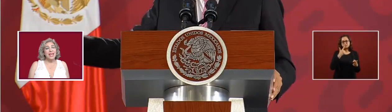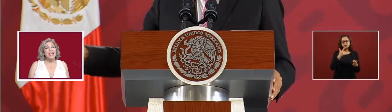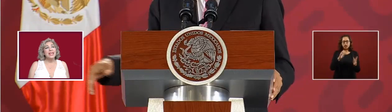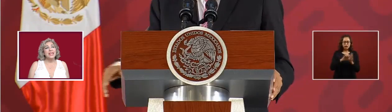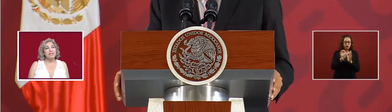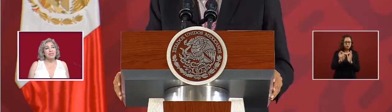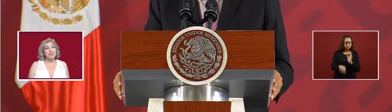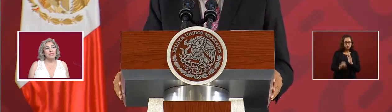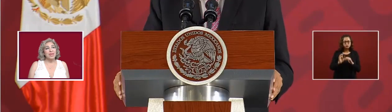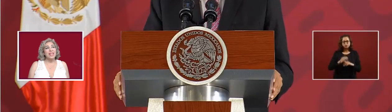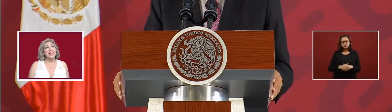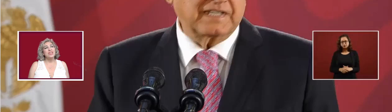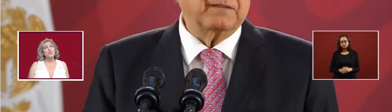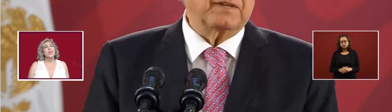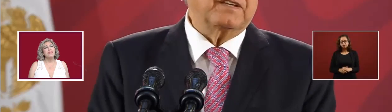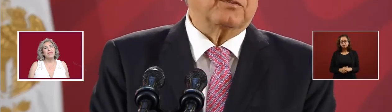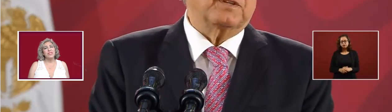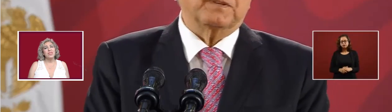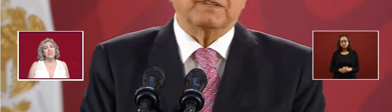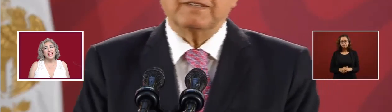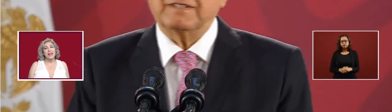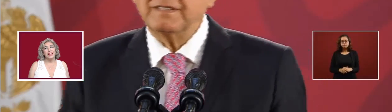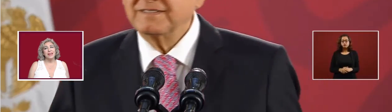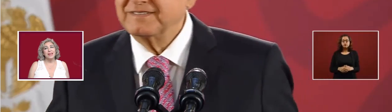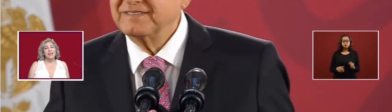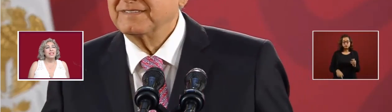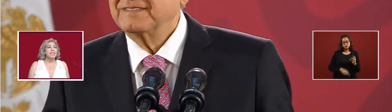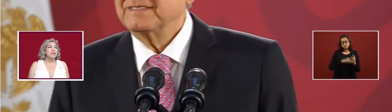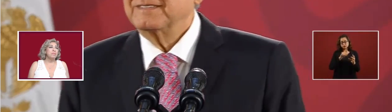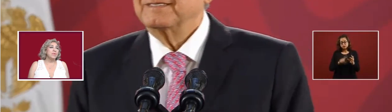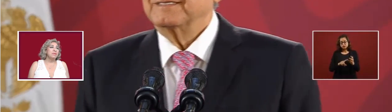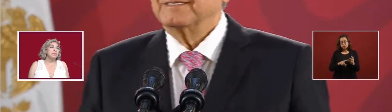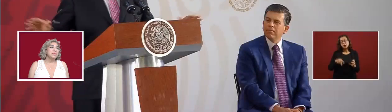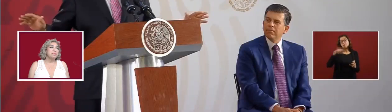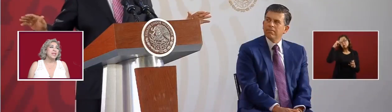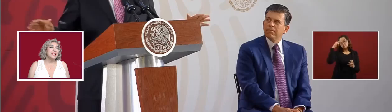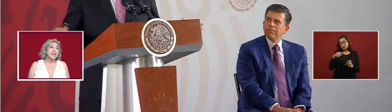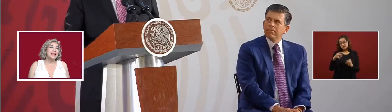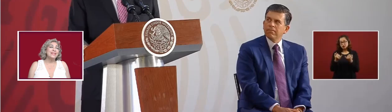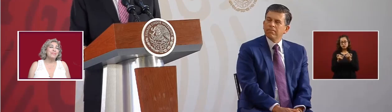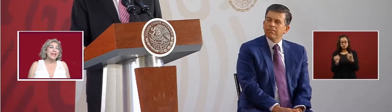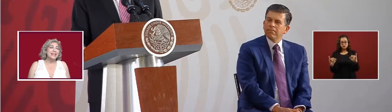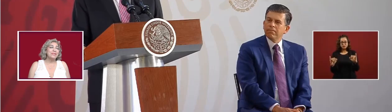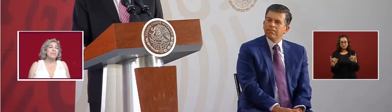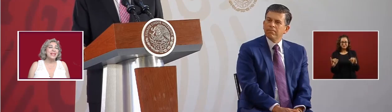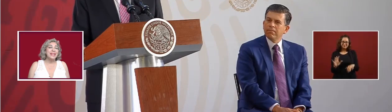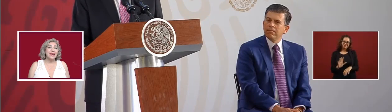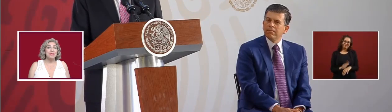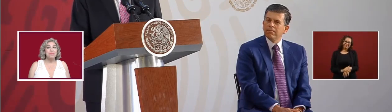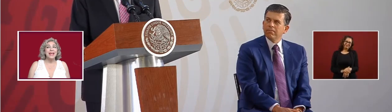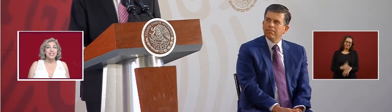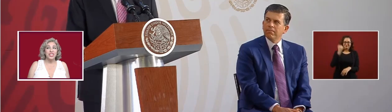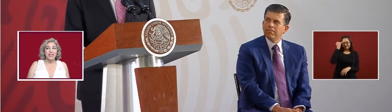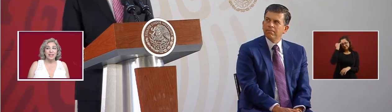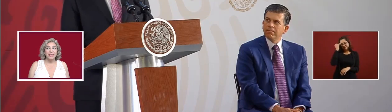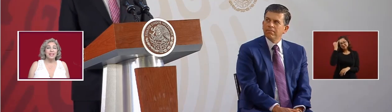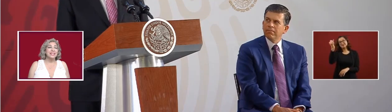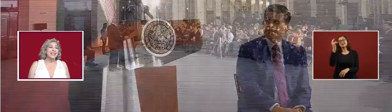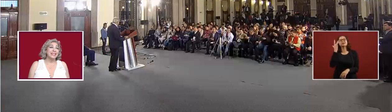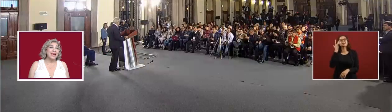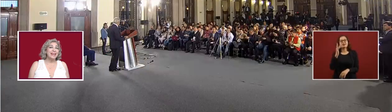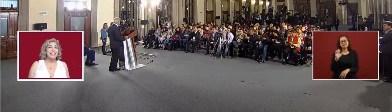and I can give you and I do give a few data the independent media imagine